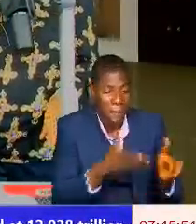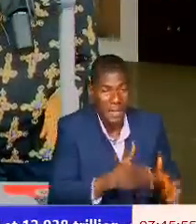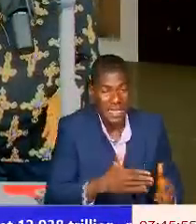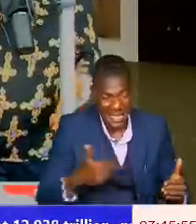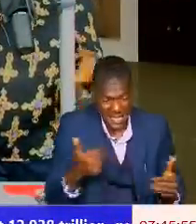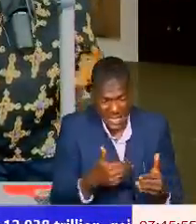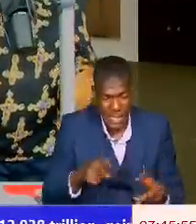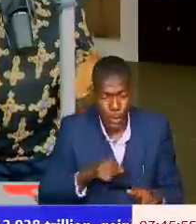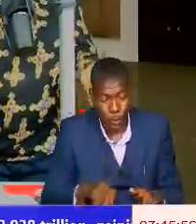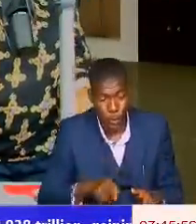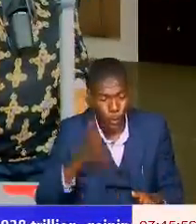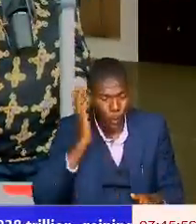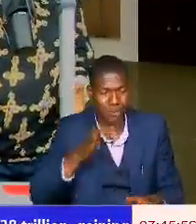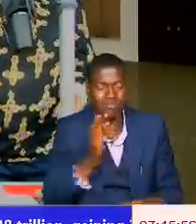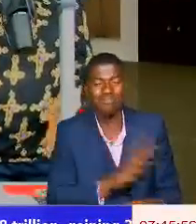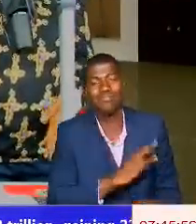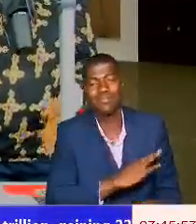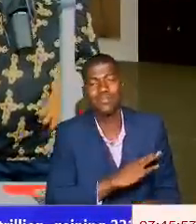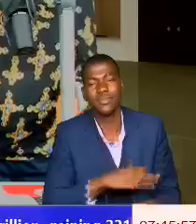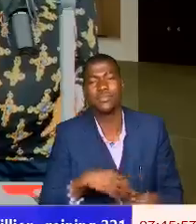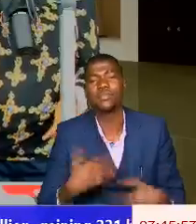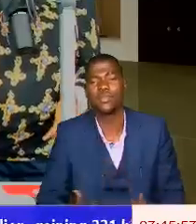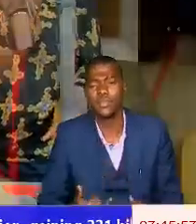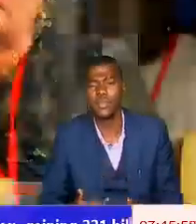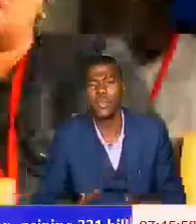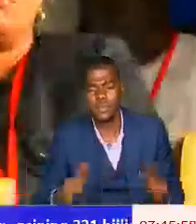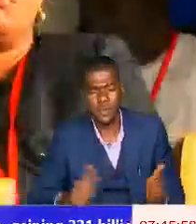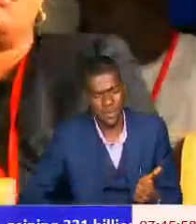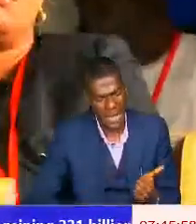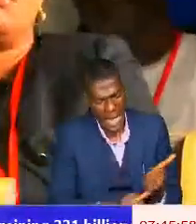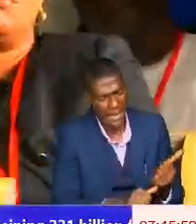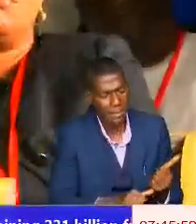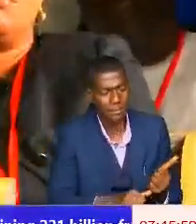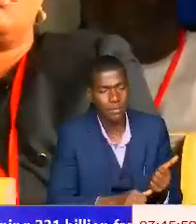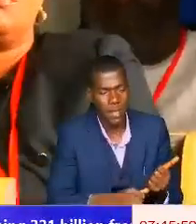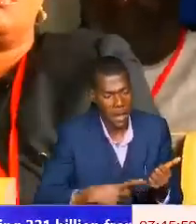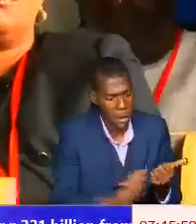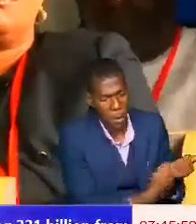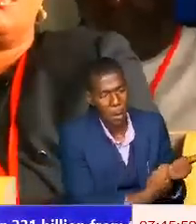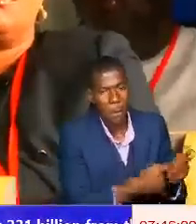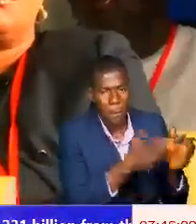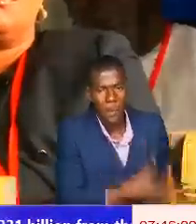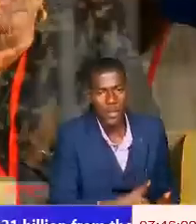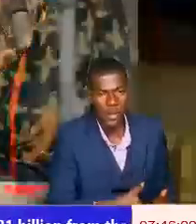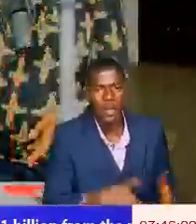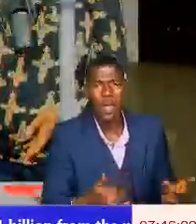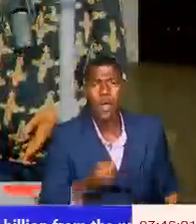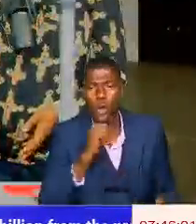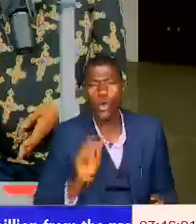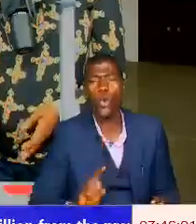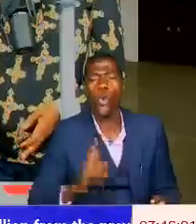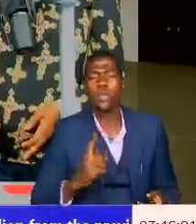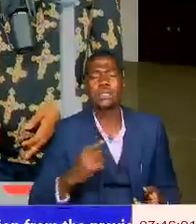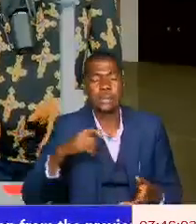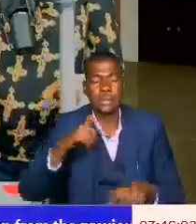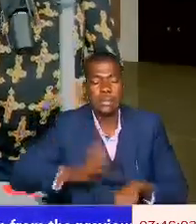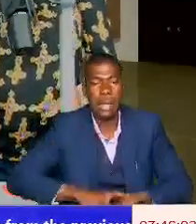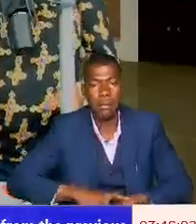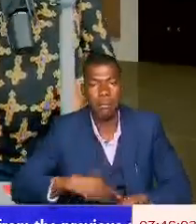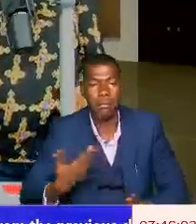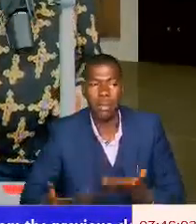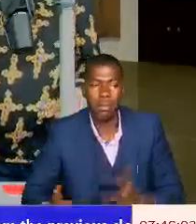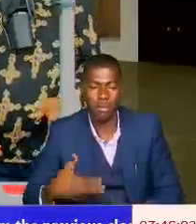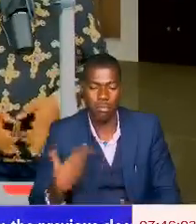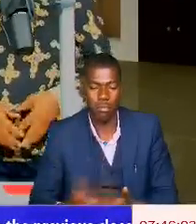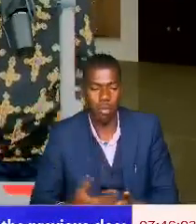encouragement. No say to assist person, no be until you come on money. If you get as you dey live your life, the person go get encouragement. Say, this person where